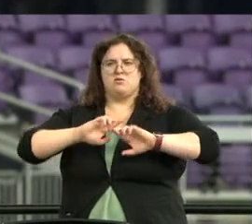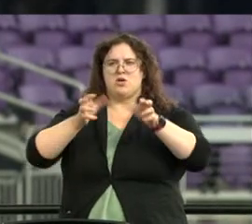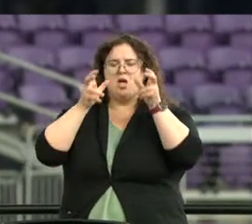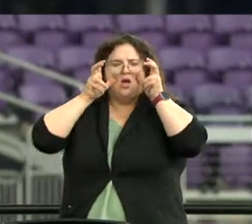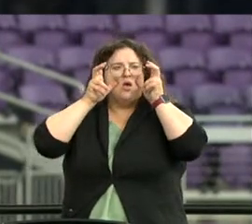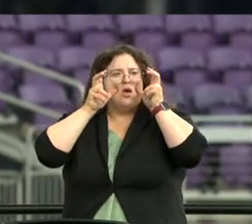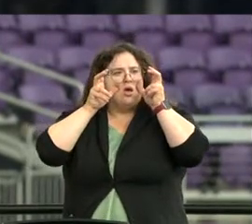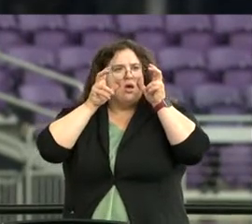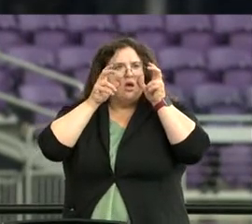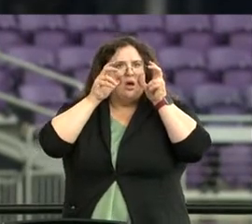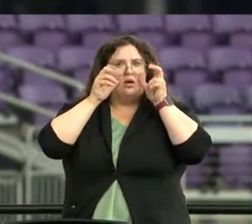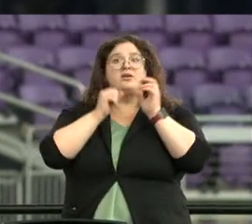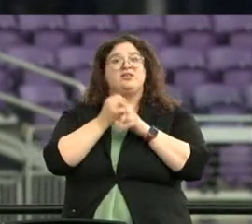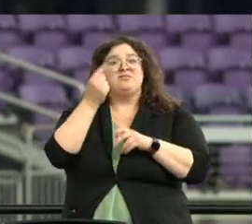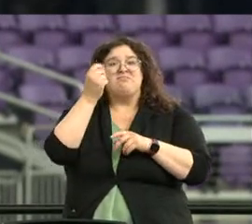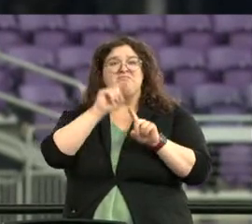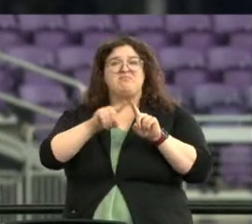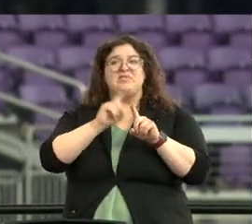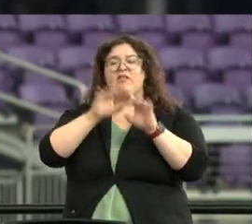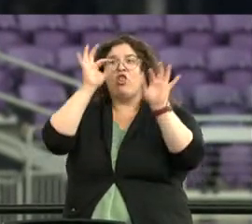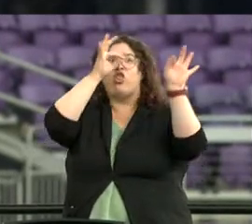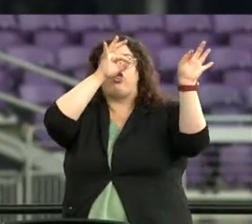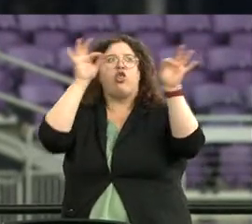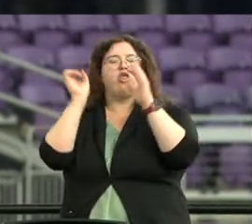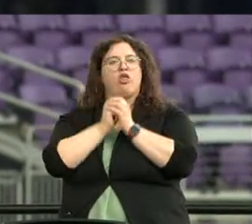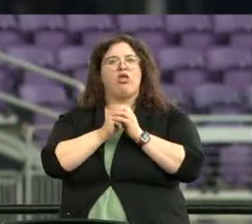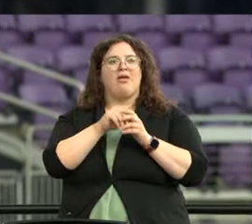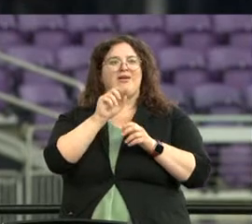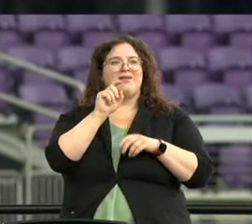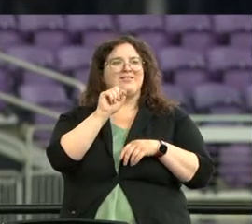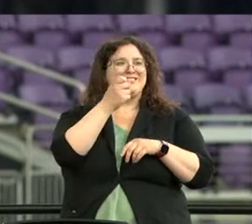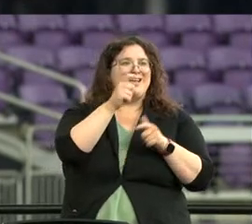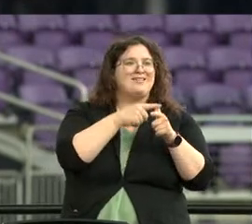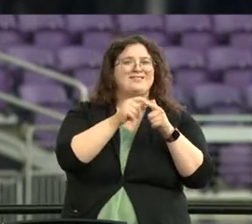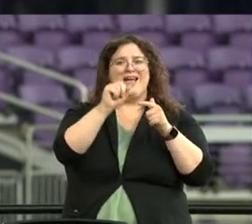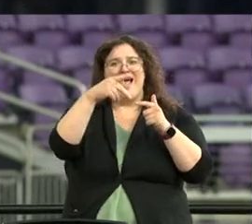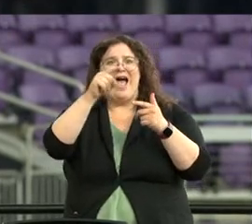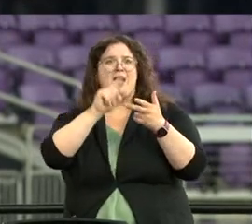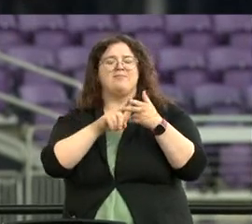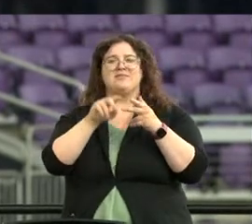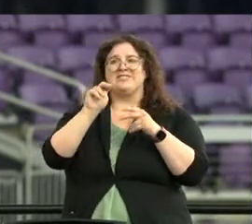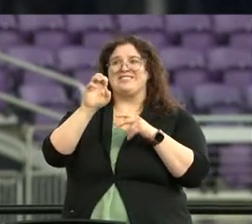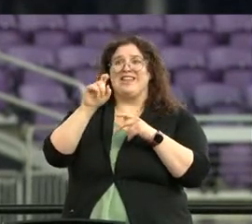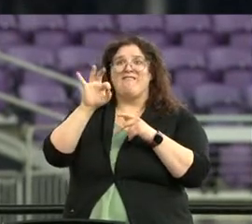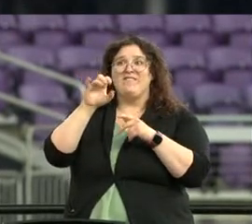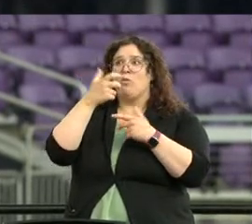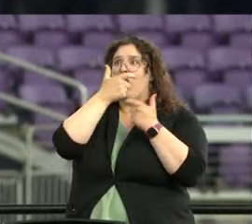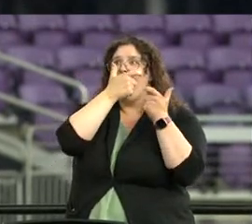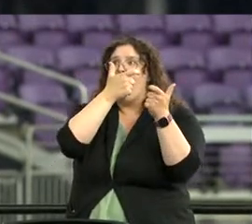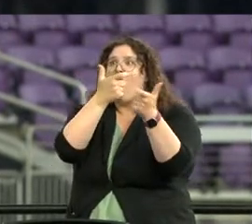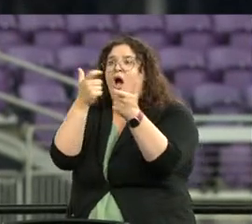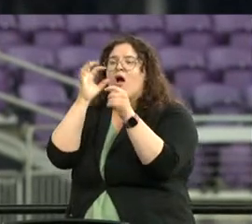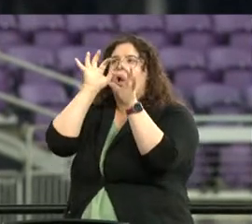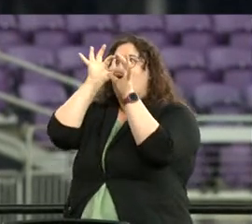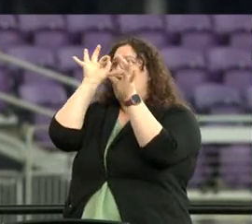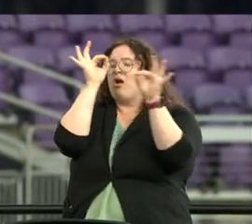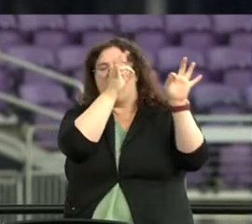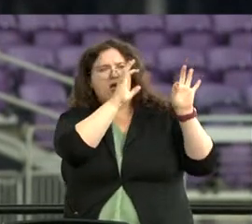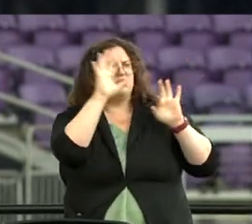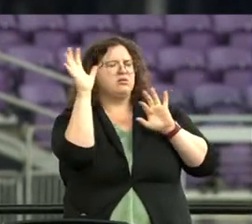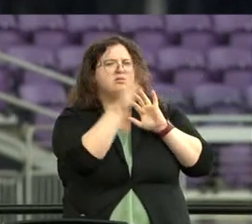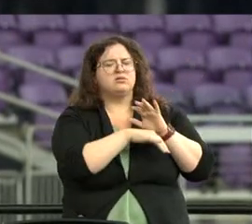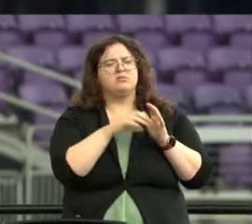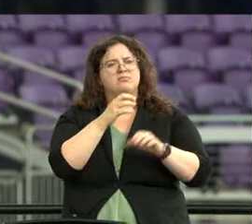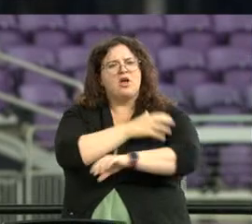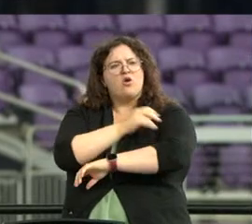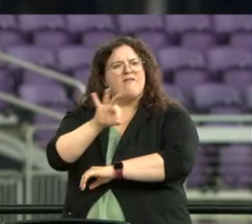things that can grab your attention, from apps, tools, Netflix episodes, that can distract you. Let the Power of Five mean the